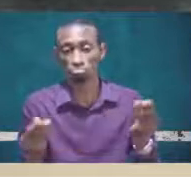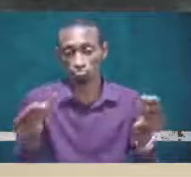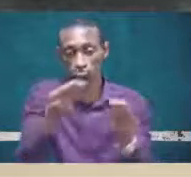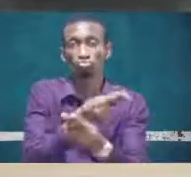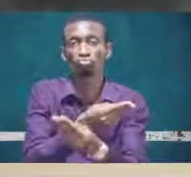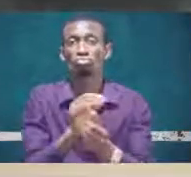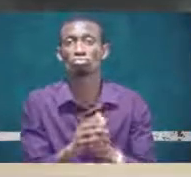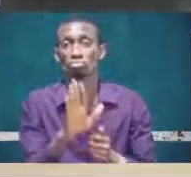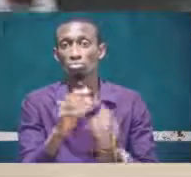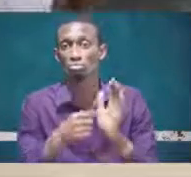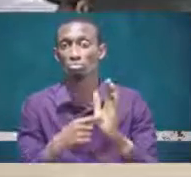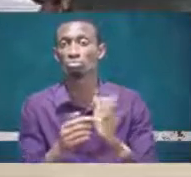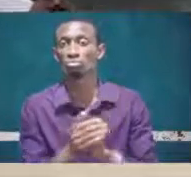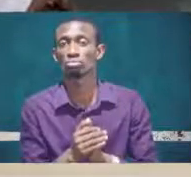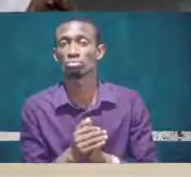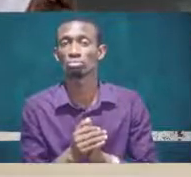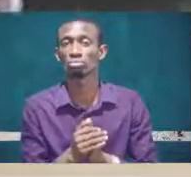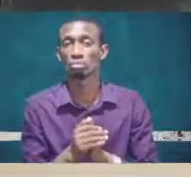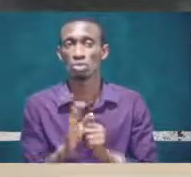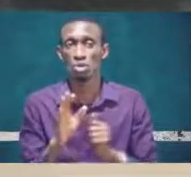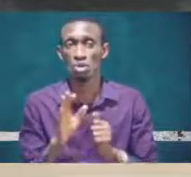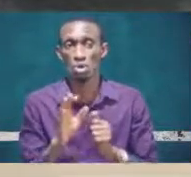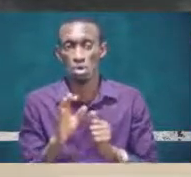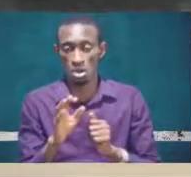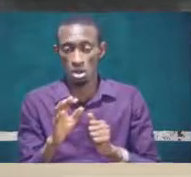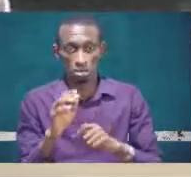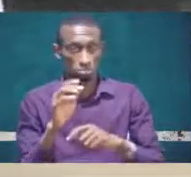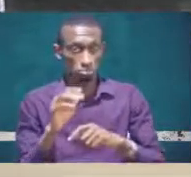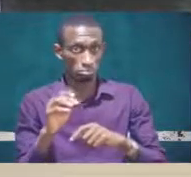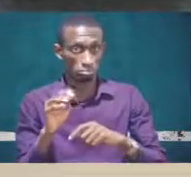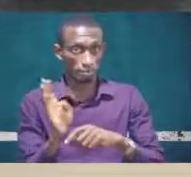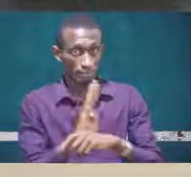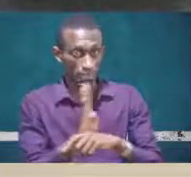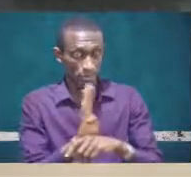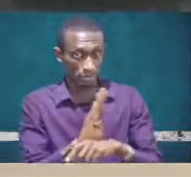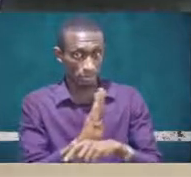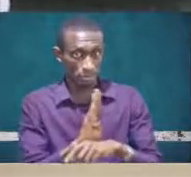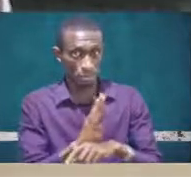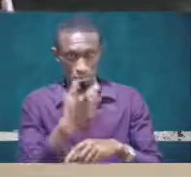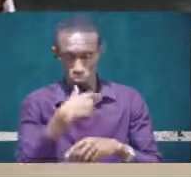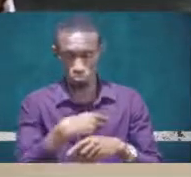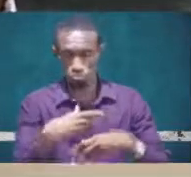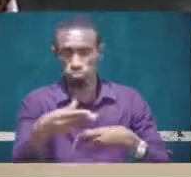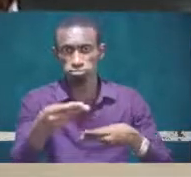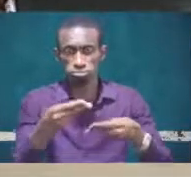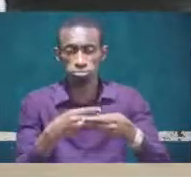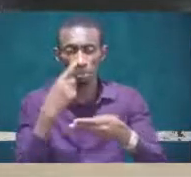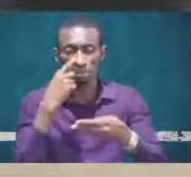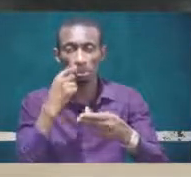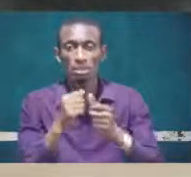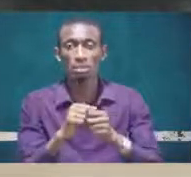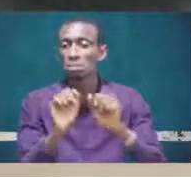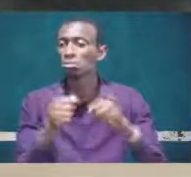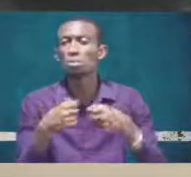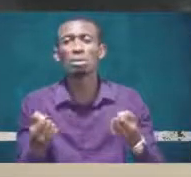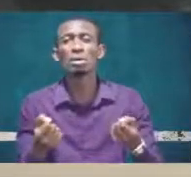good. Now, during barter trade, where there was exchange of a good for another good, it could not be